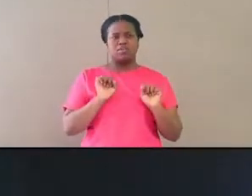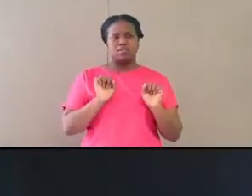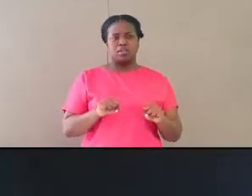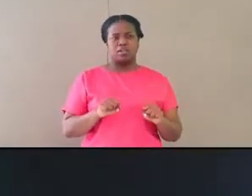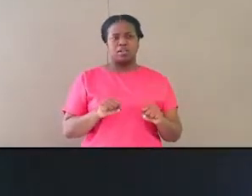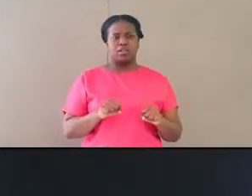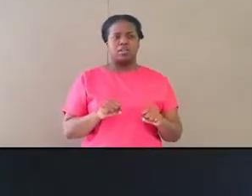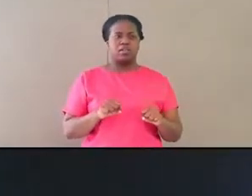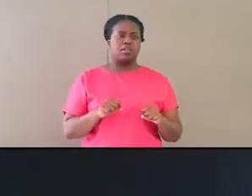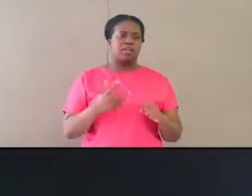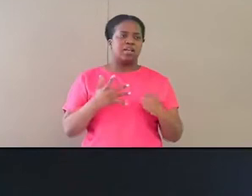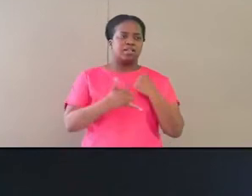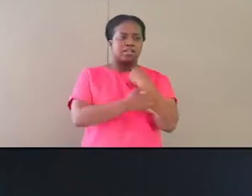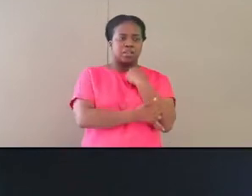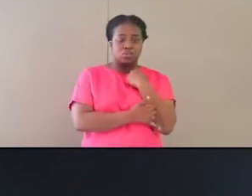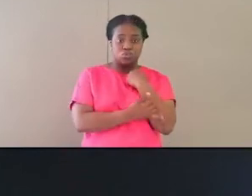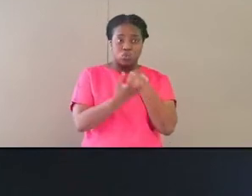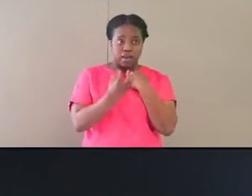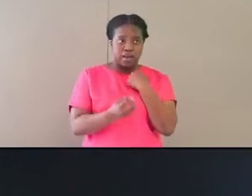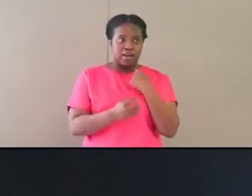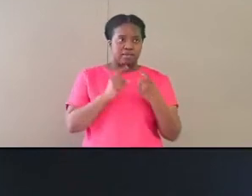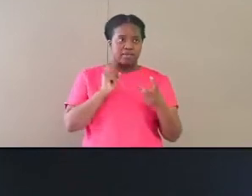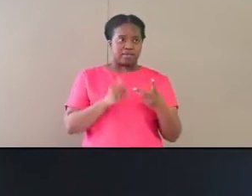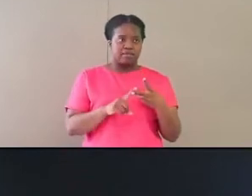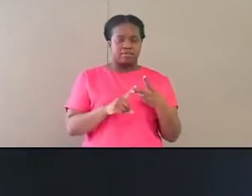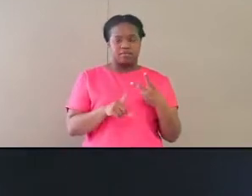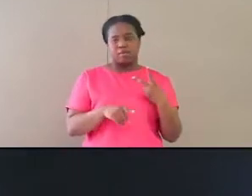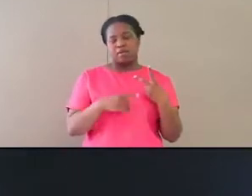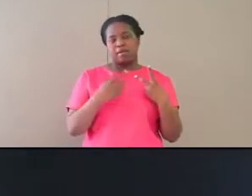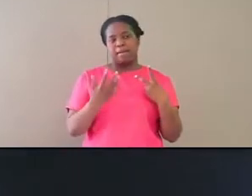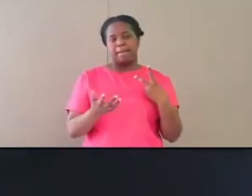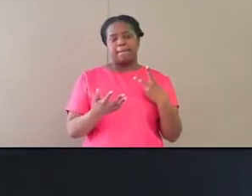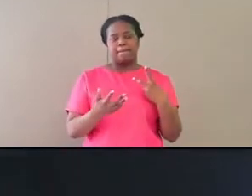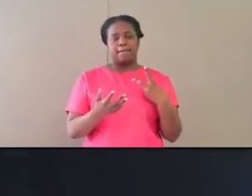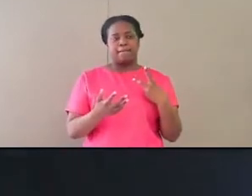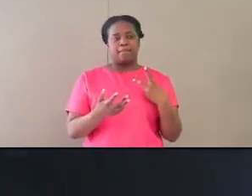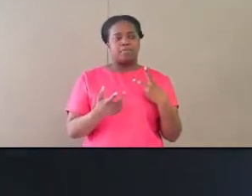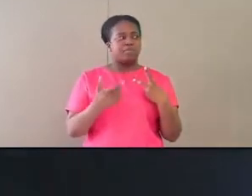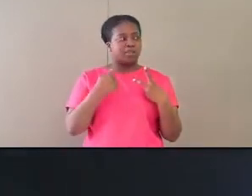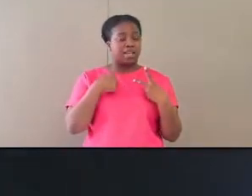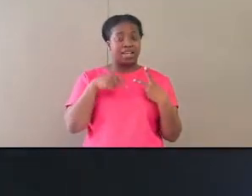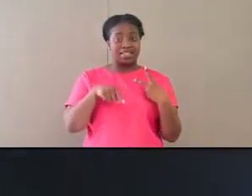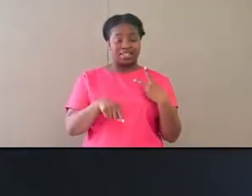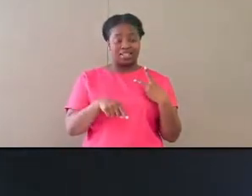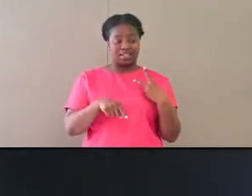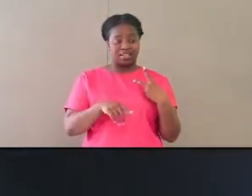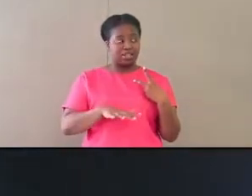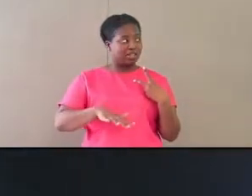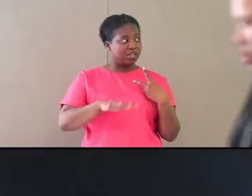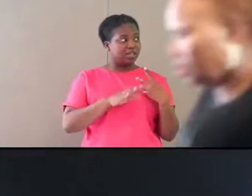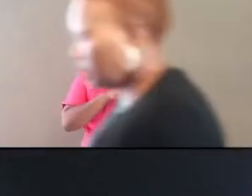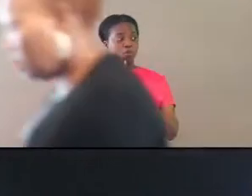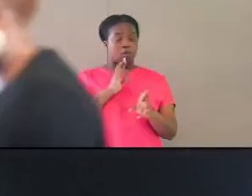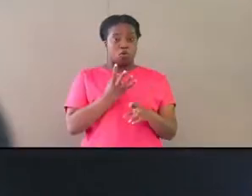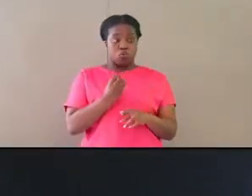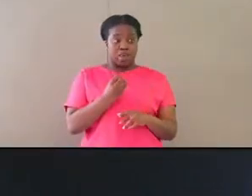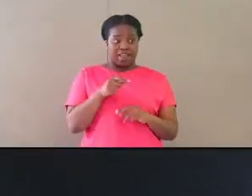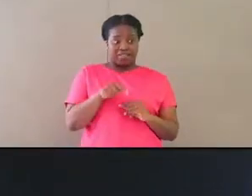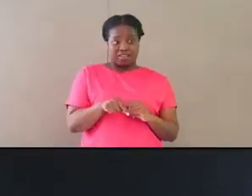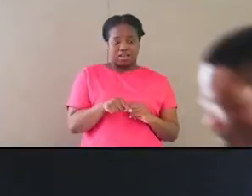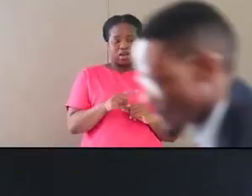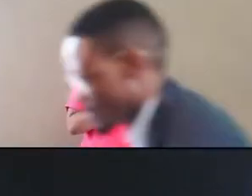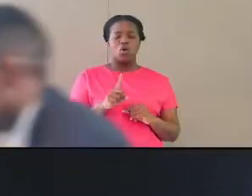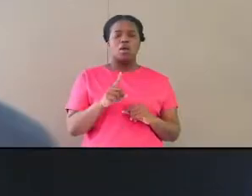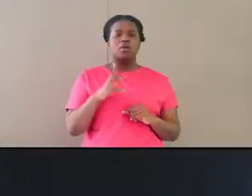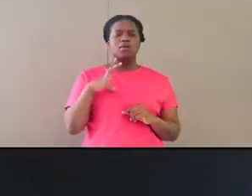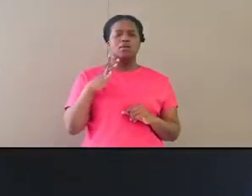that we have as a country social issues that we have as a region actually the report that we have here is not only